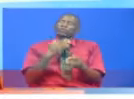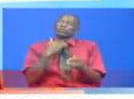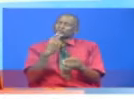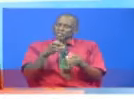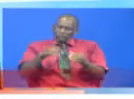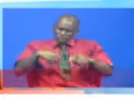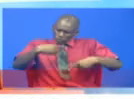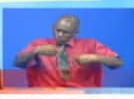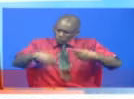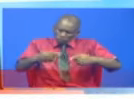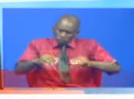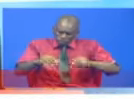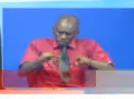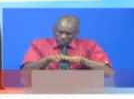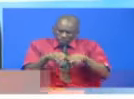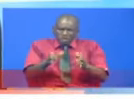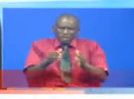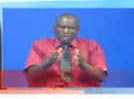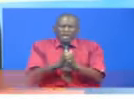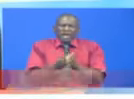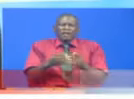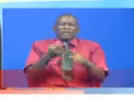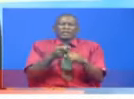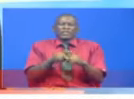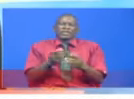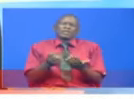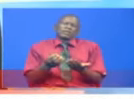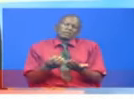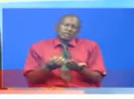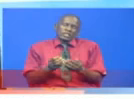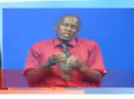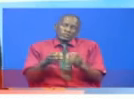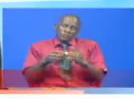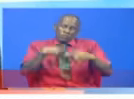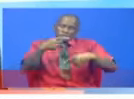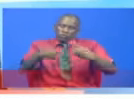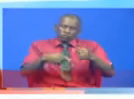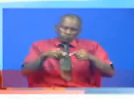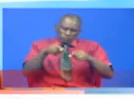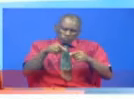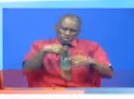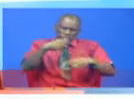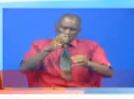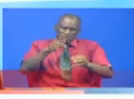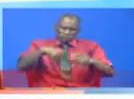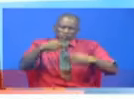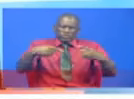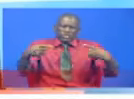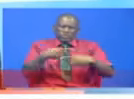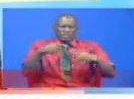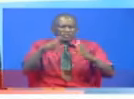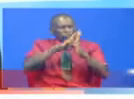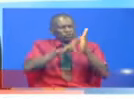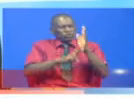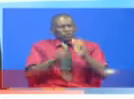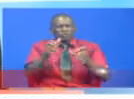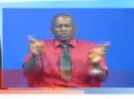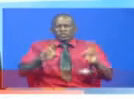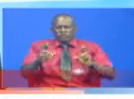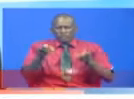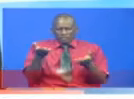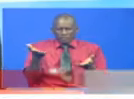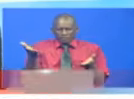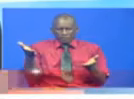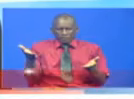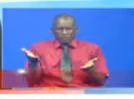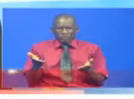decline or the slope of that curve. If we continue with the various measures that are already in place